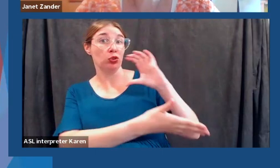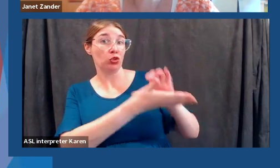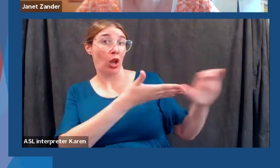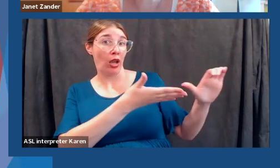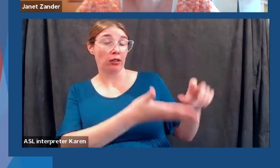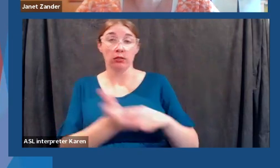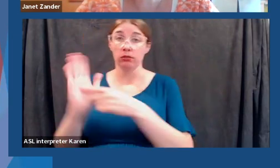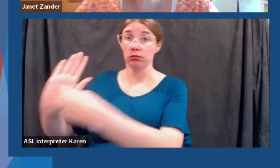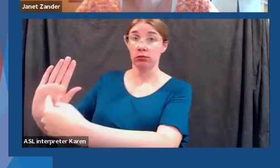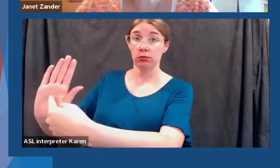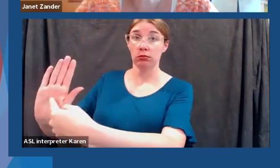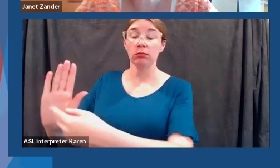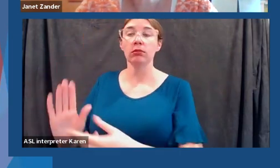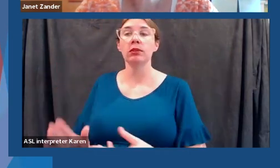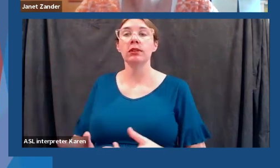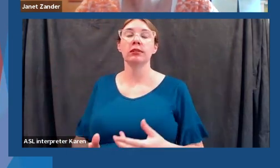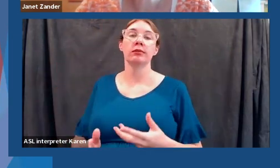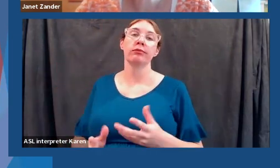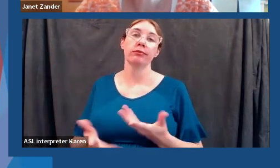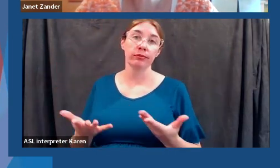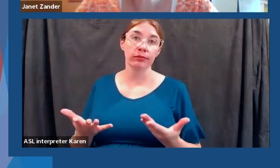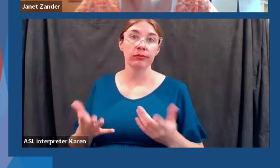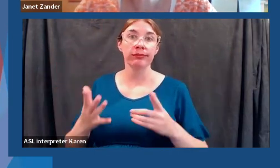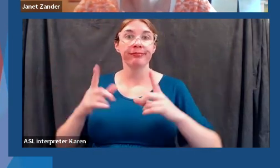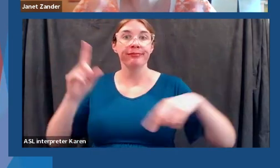are. So there's a variety of different